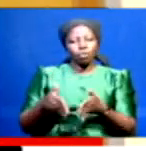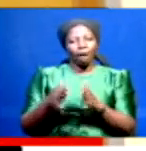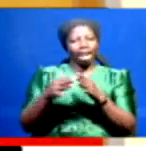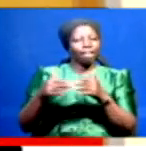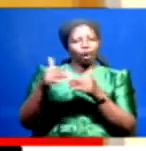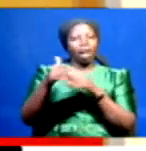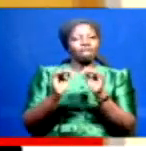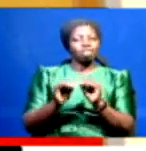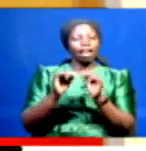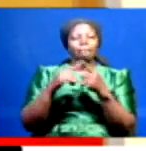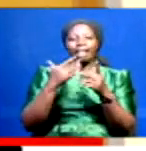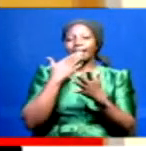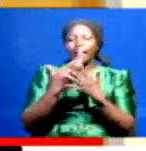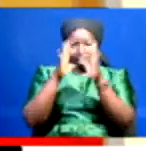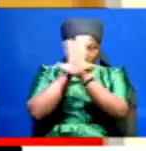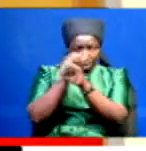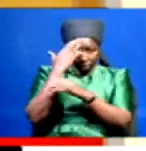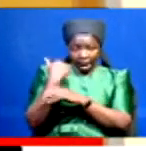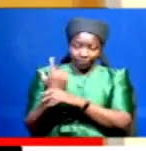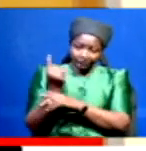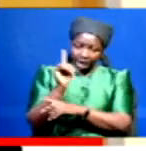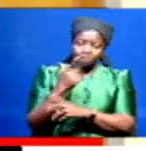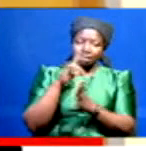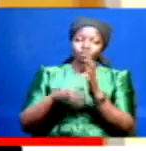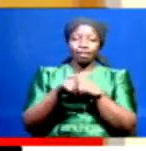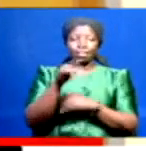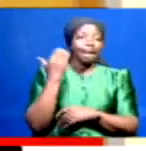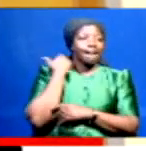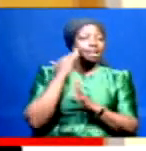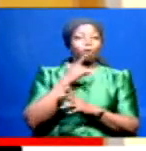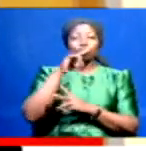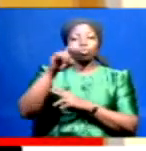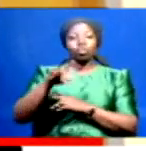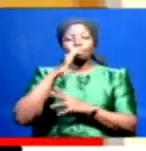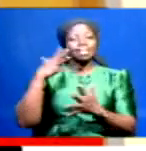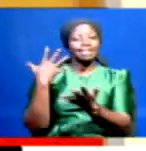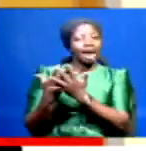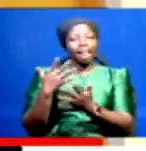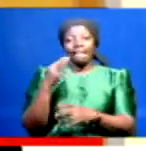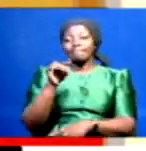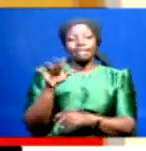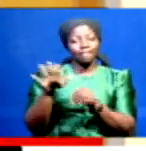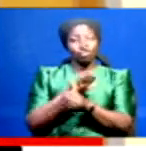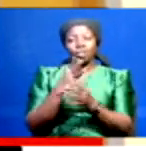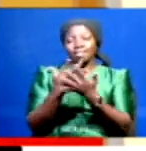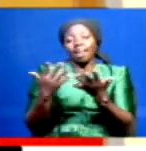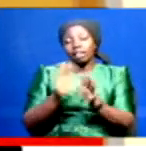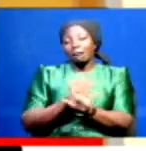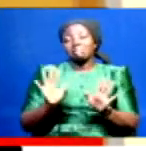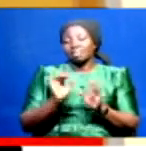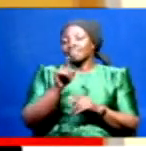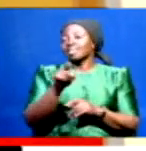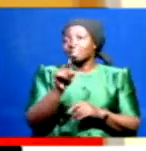for coming out clearly and saying that these are criminals who belong to jail. And that is actually the whole thing. It's appalling